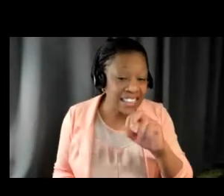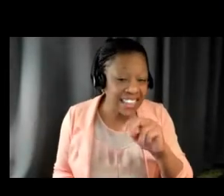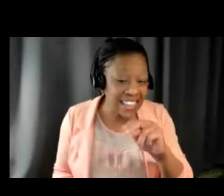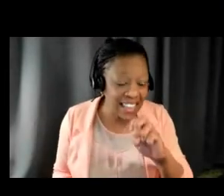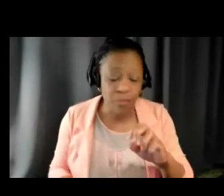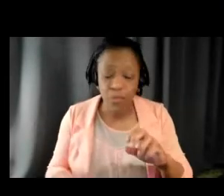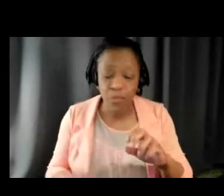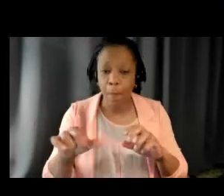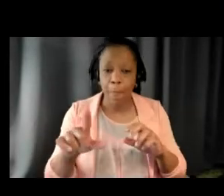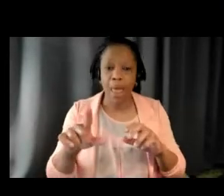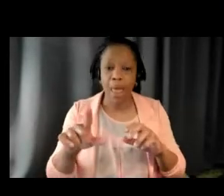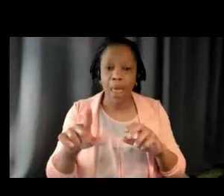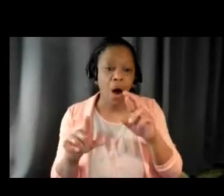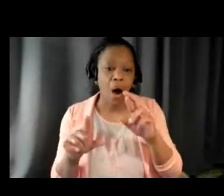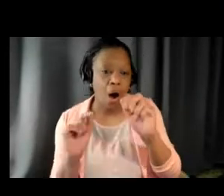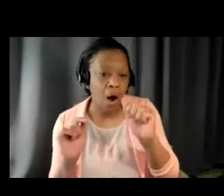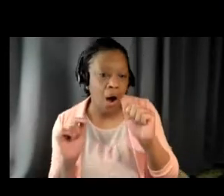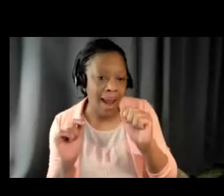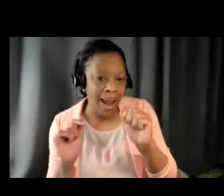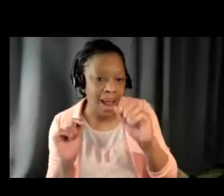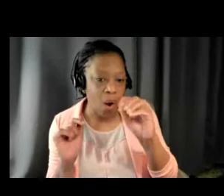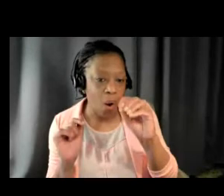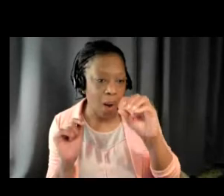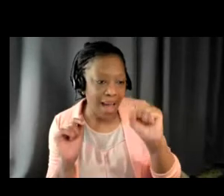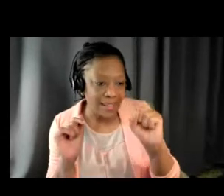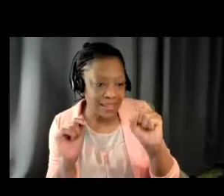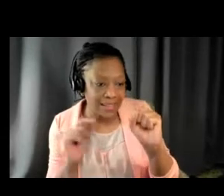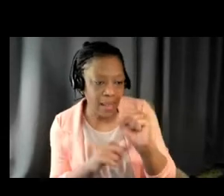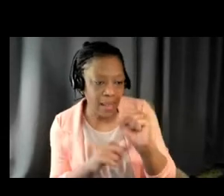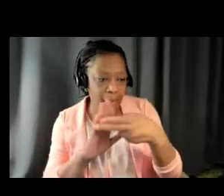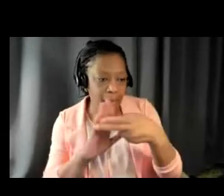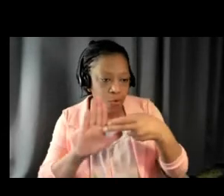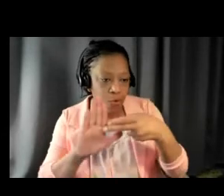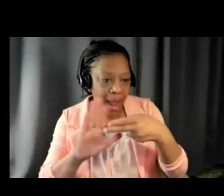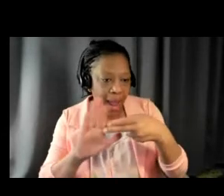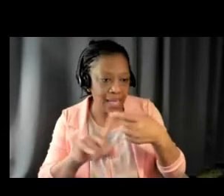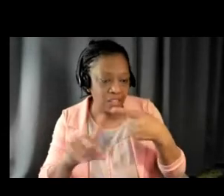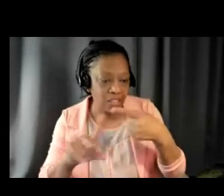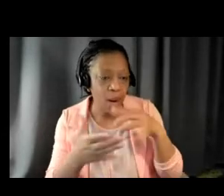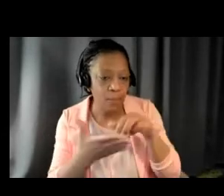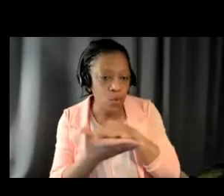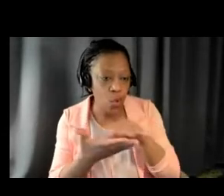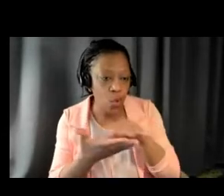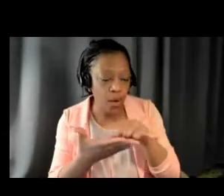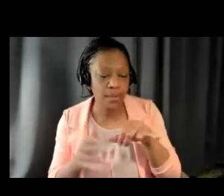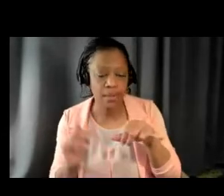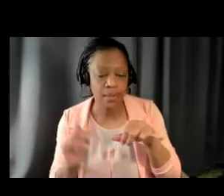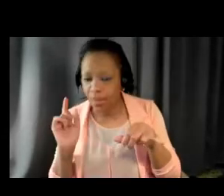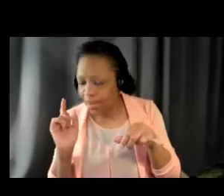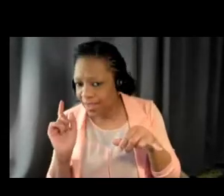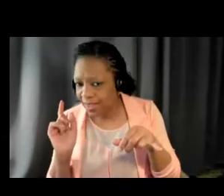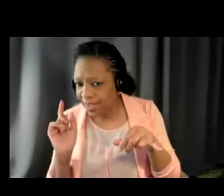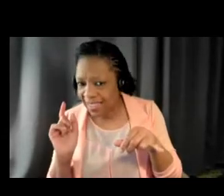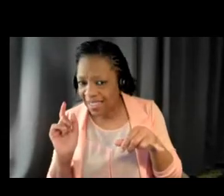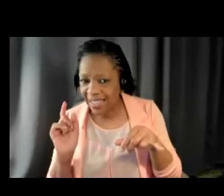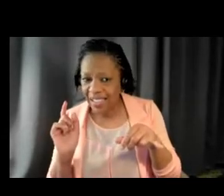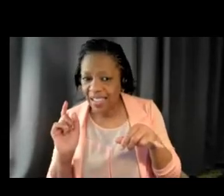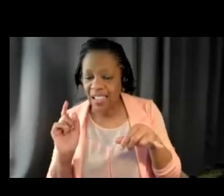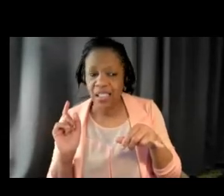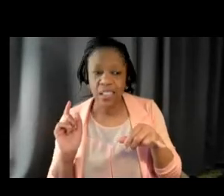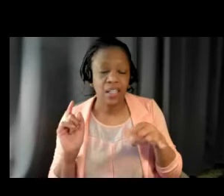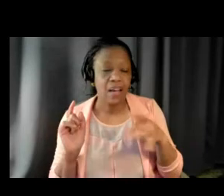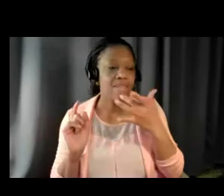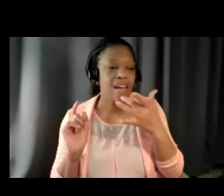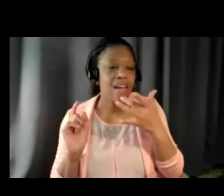high end. RAOS. yeah, Raul. Yeah, they're Good stuff. from New York. Mm-hmm. So Yeah, I see them on the food. What's your network. favorite